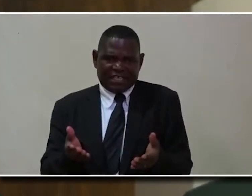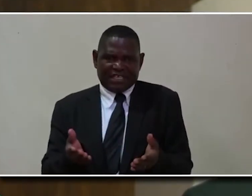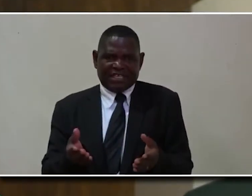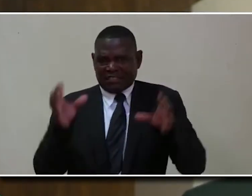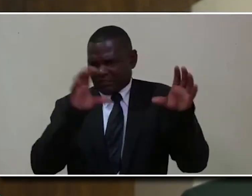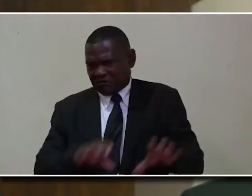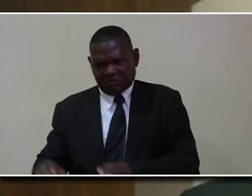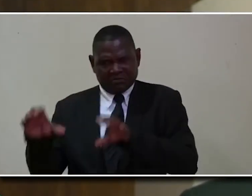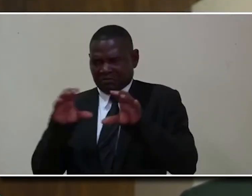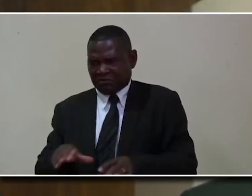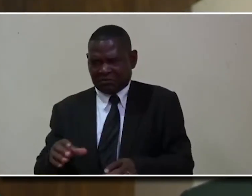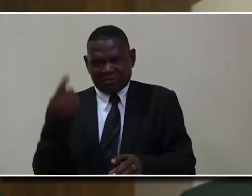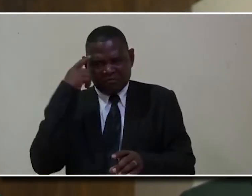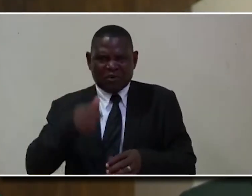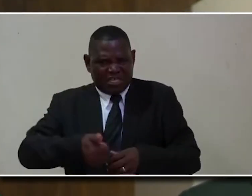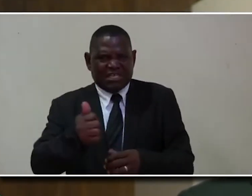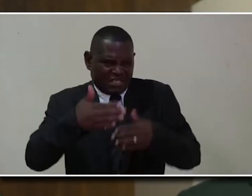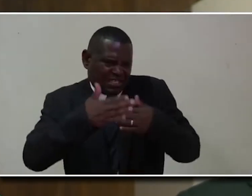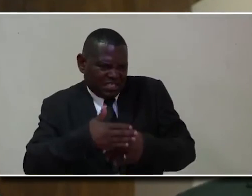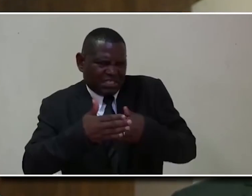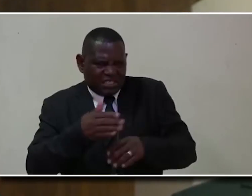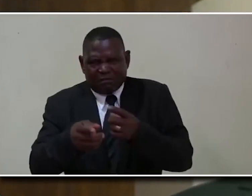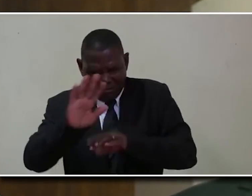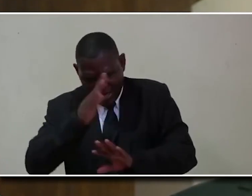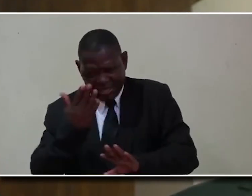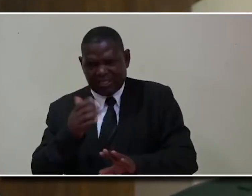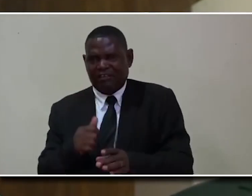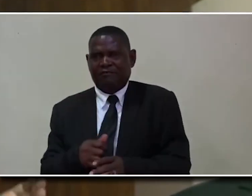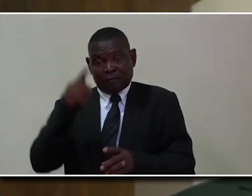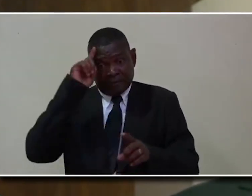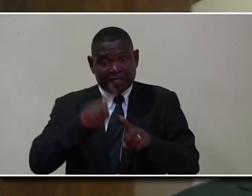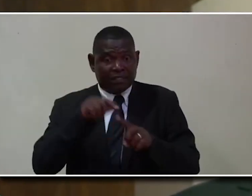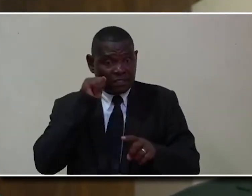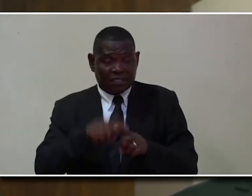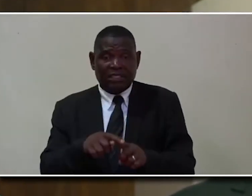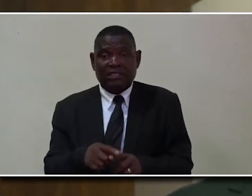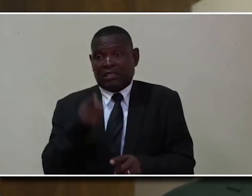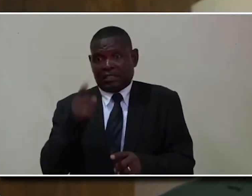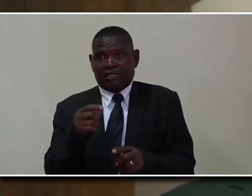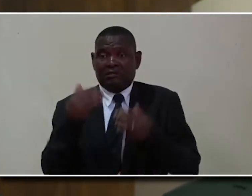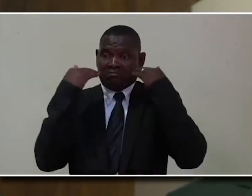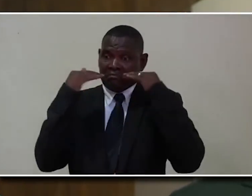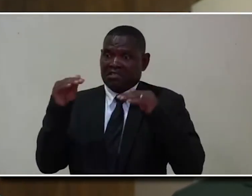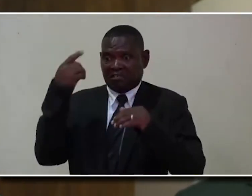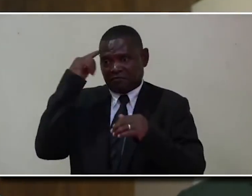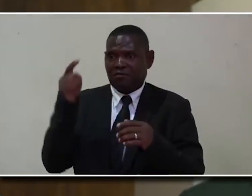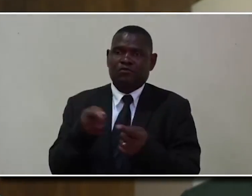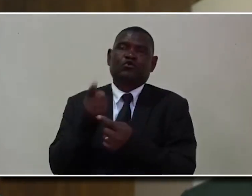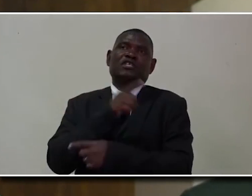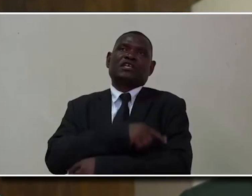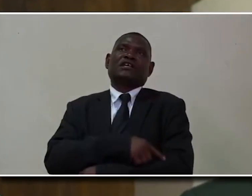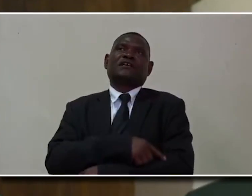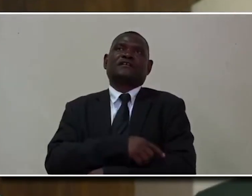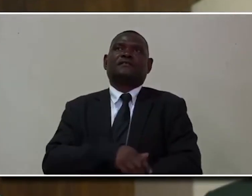Ndiponso chikondwerero cha kutumikira kwafudza kwache mosa chedwa. Brothers and sisters, this is the message for today. Okondedwa abale ndi alongo